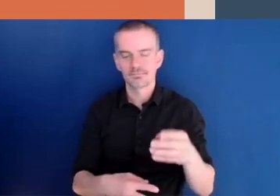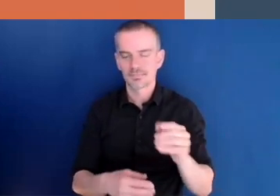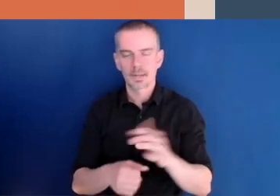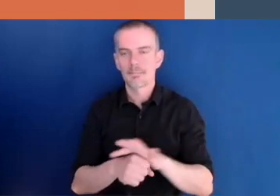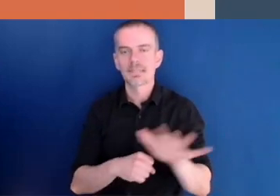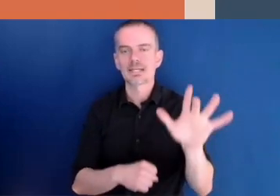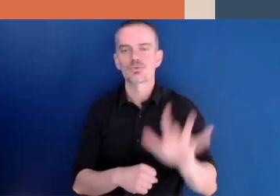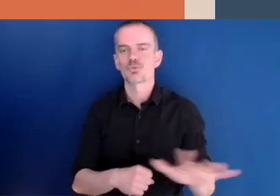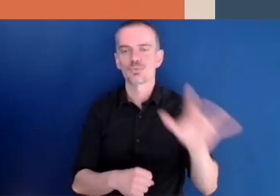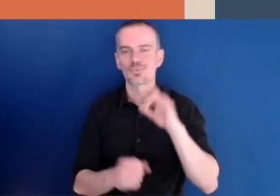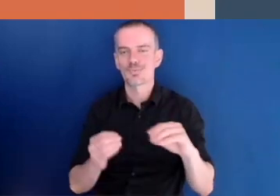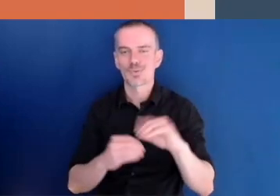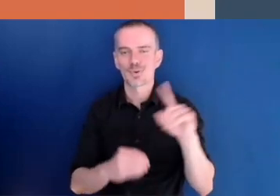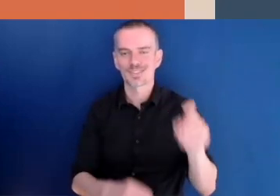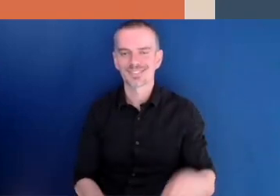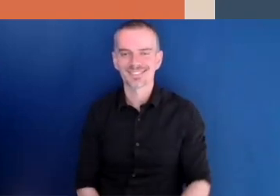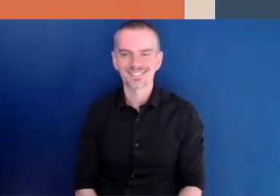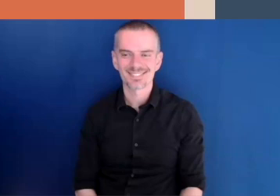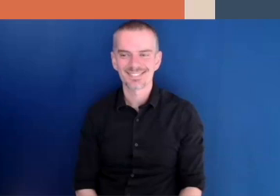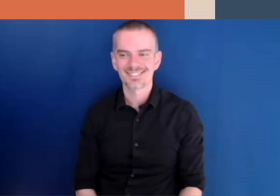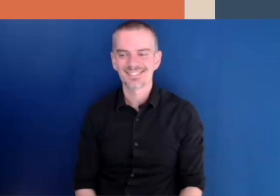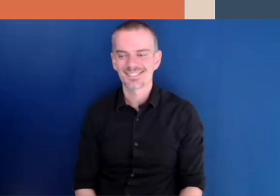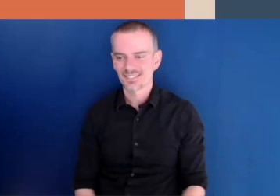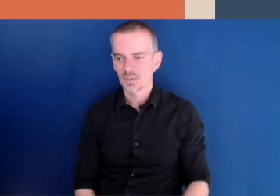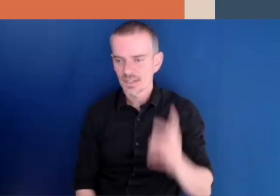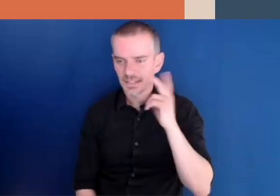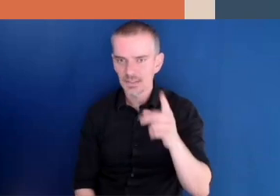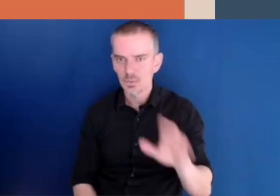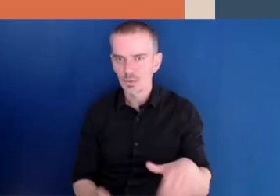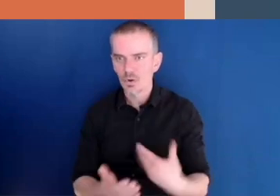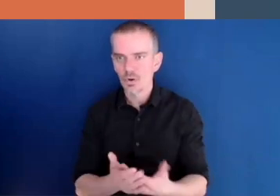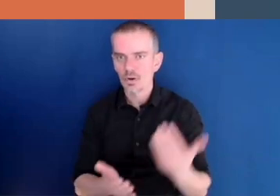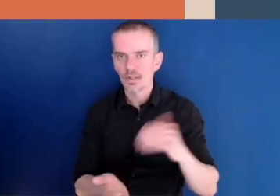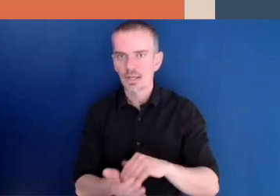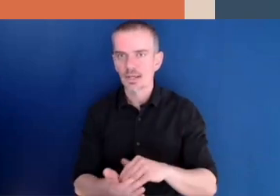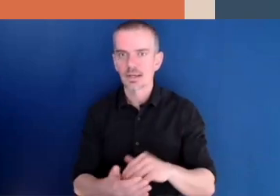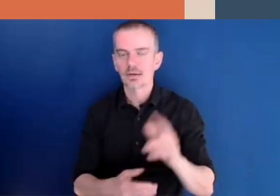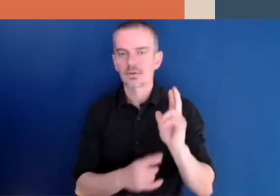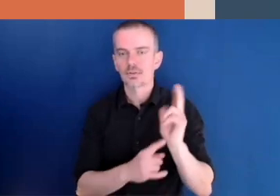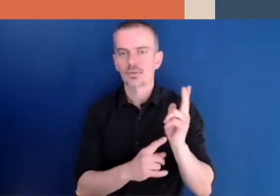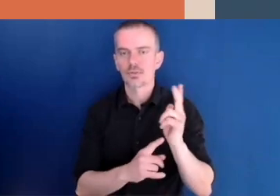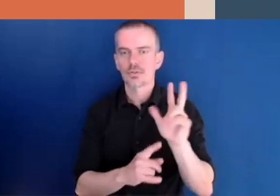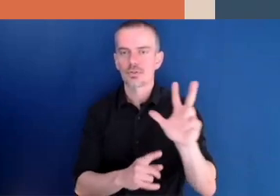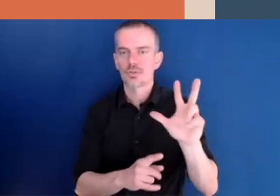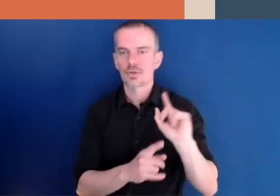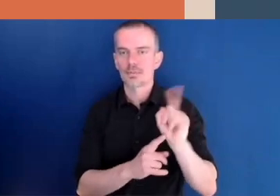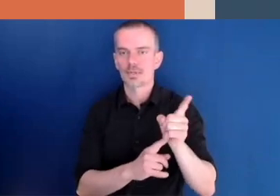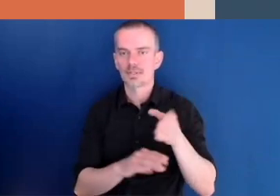for more questions. So we will see everyone back at 3 past the hour.